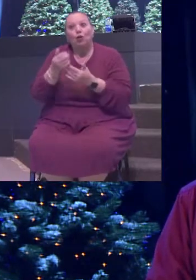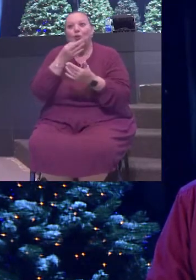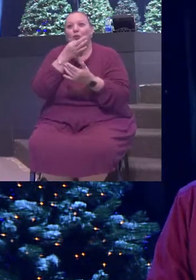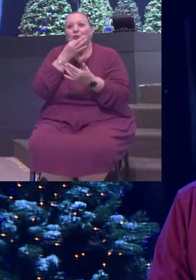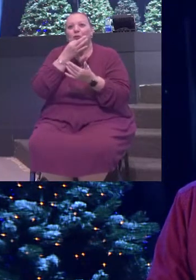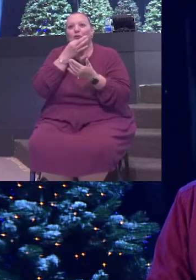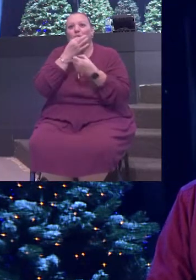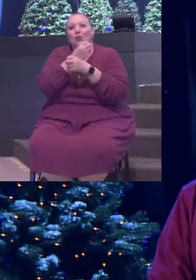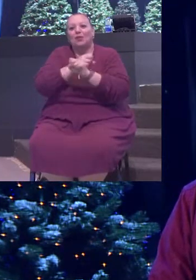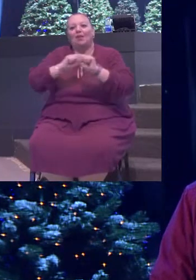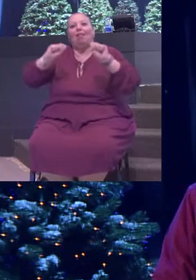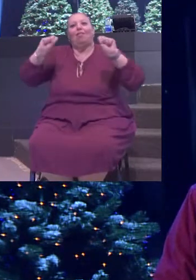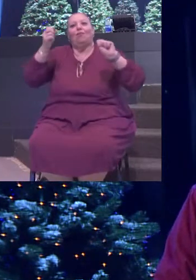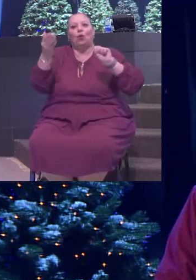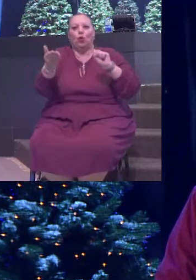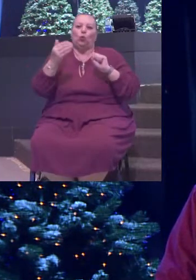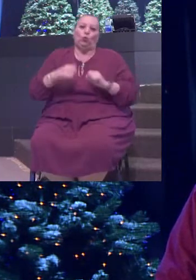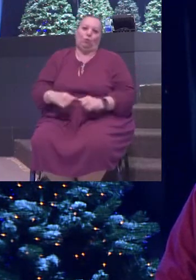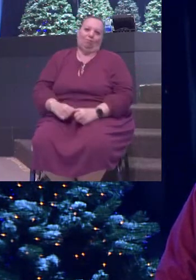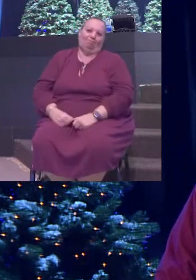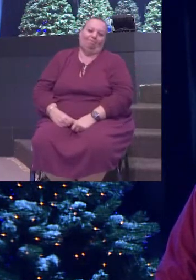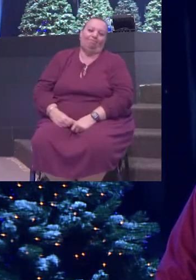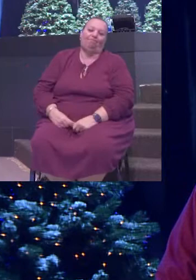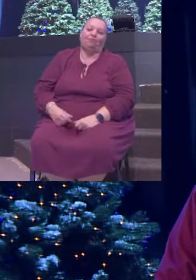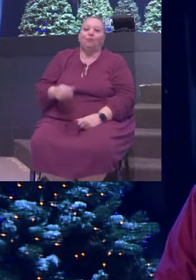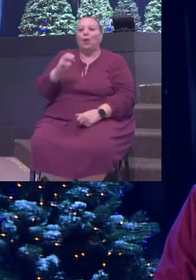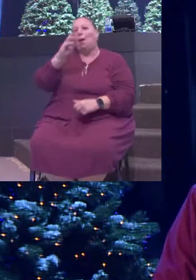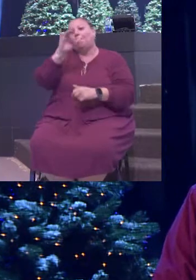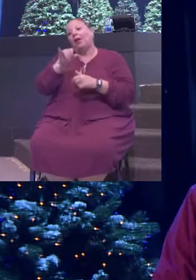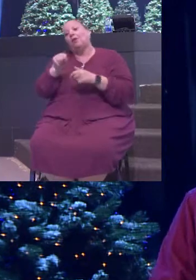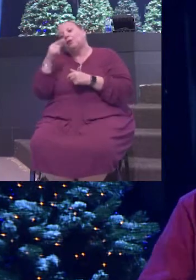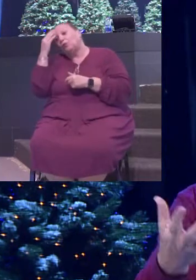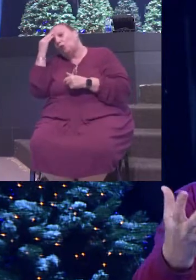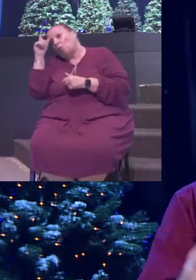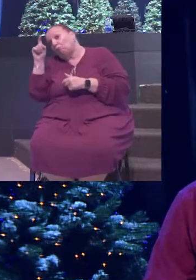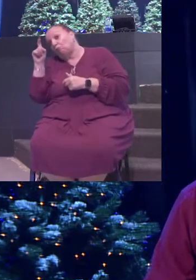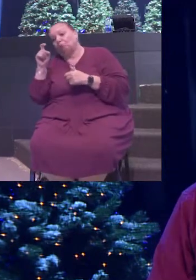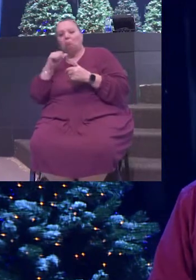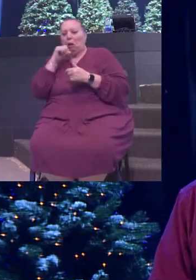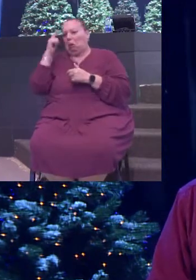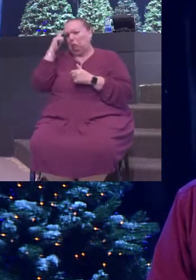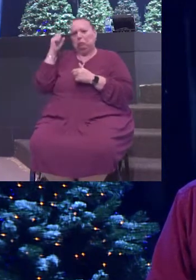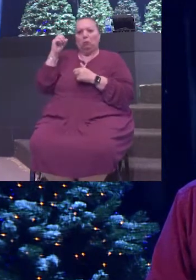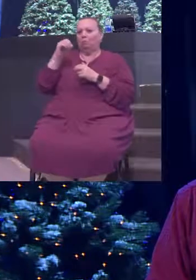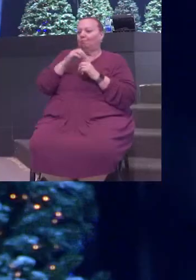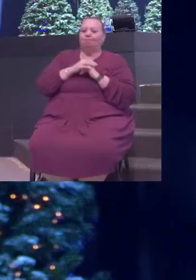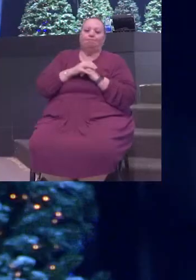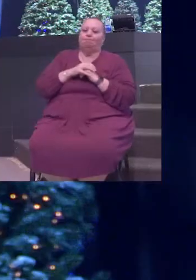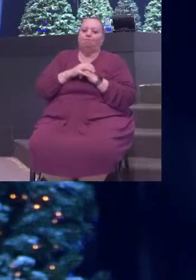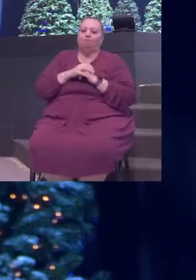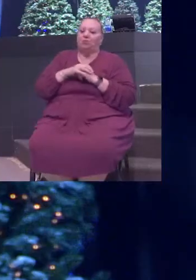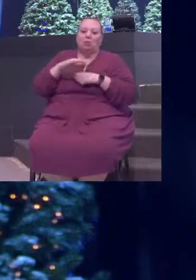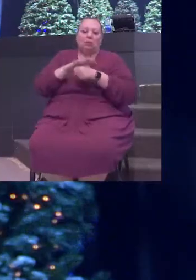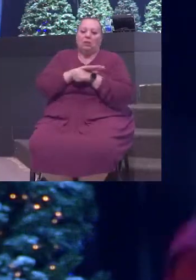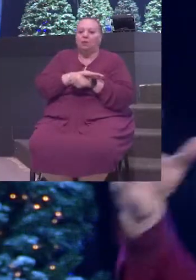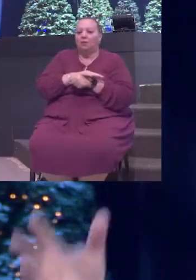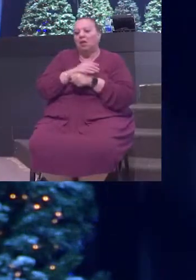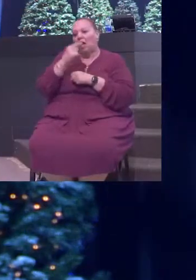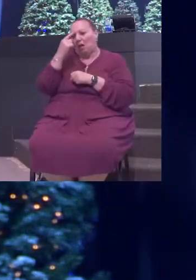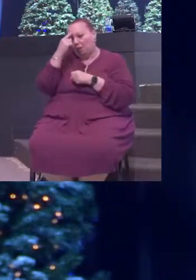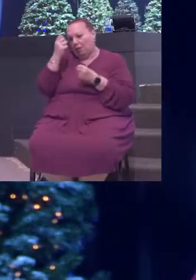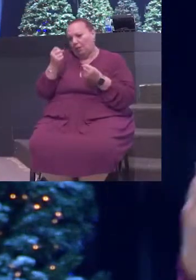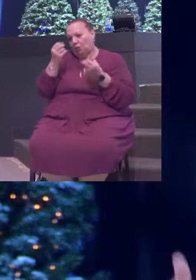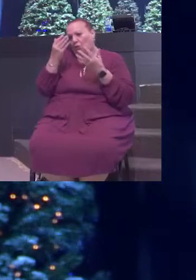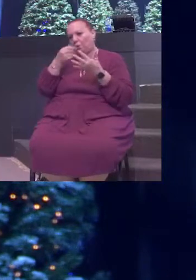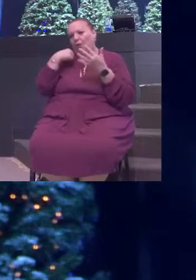soon deliver you. Mary, did you know? I don't think she did. Completely. I think so